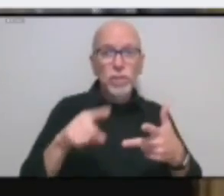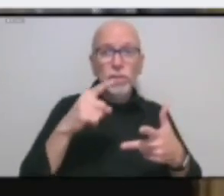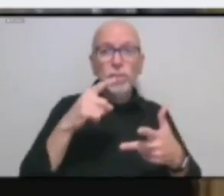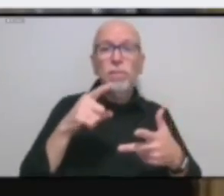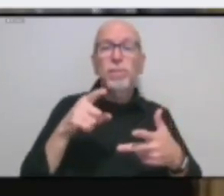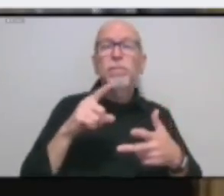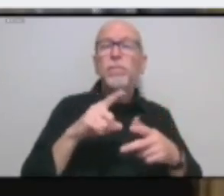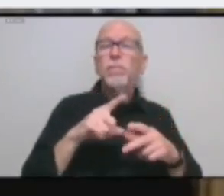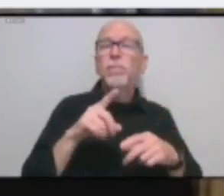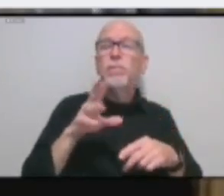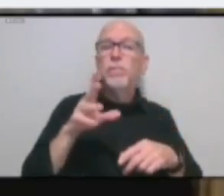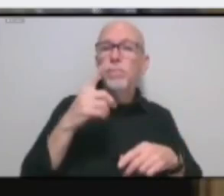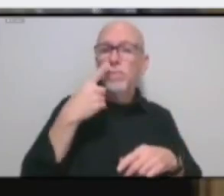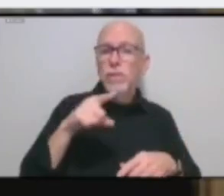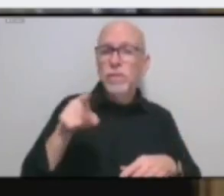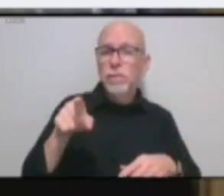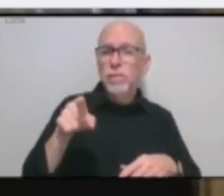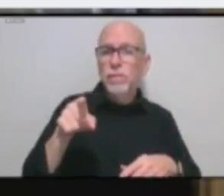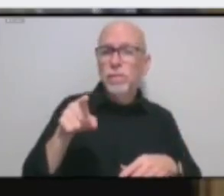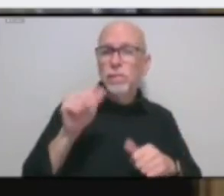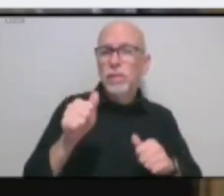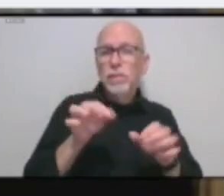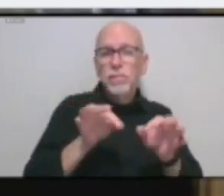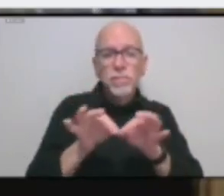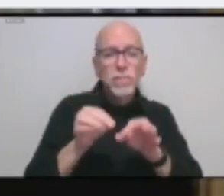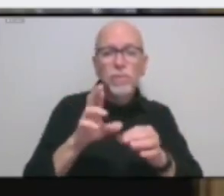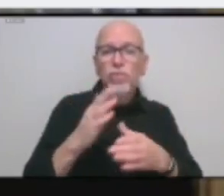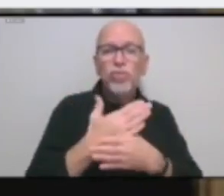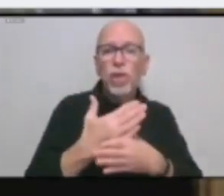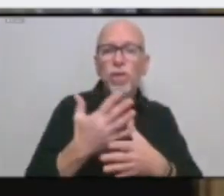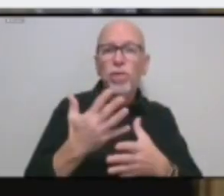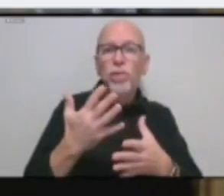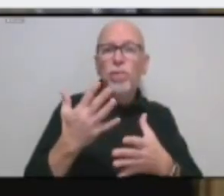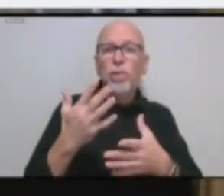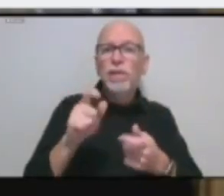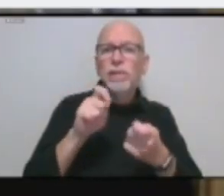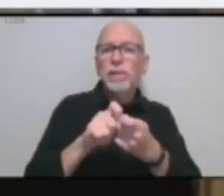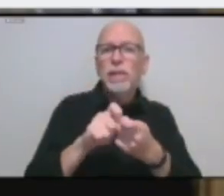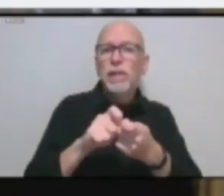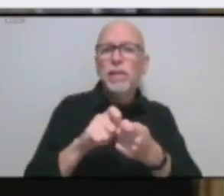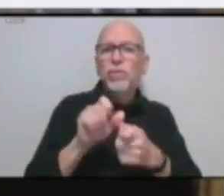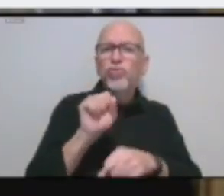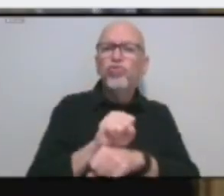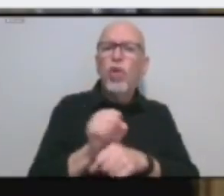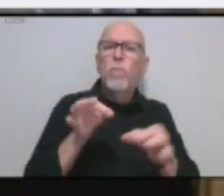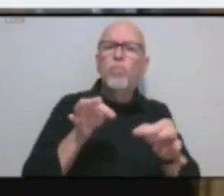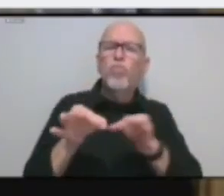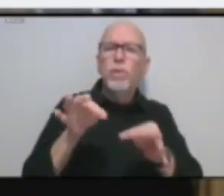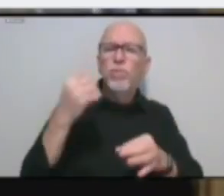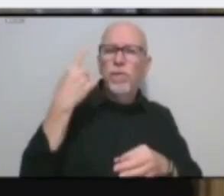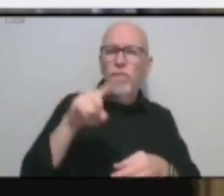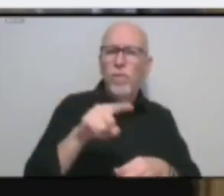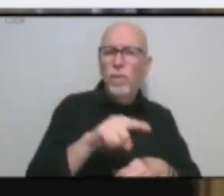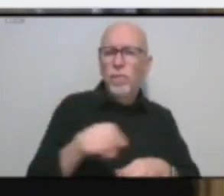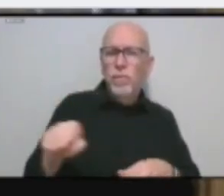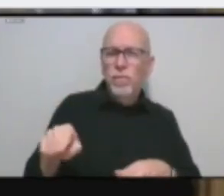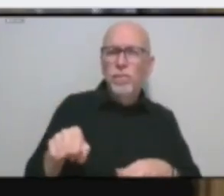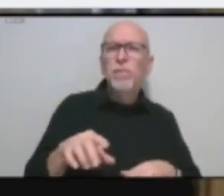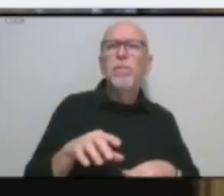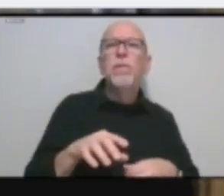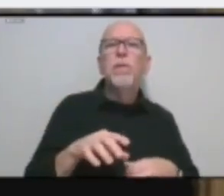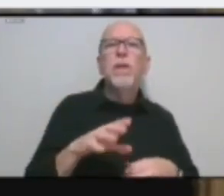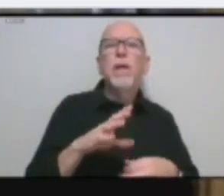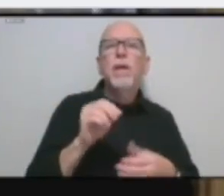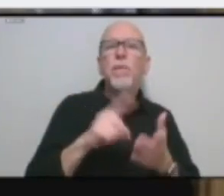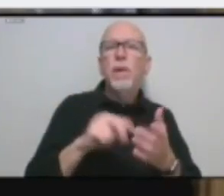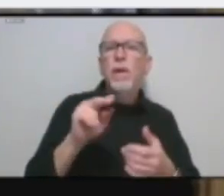please articulate or share just exactly the job descriptions and what